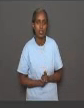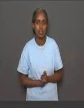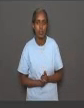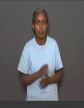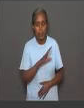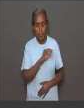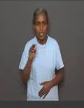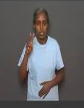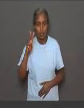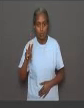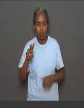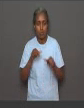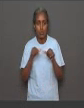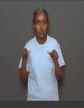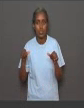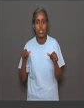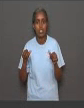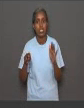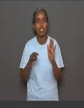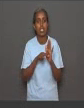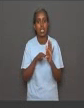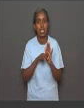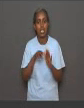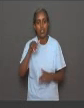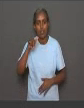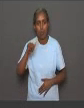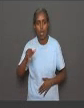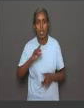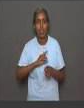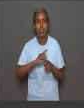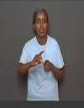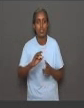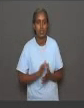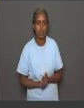and 2 units in the negative y direction.